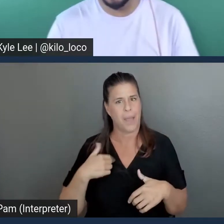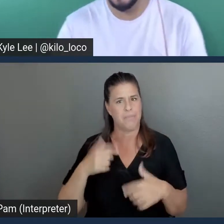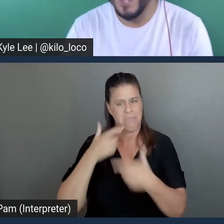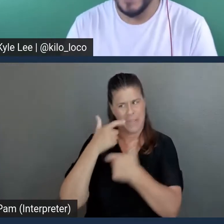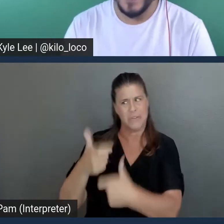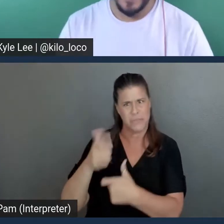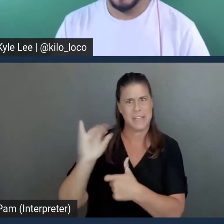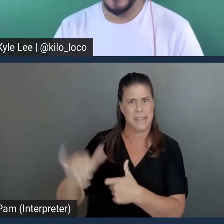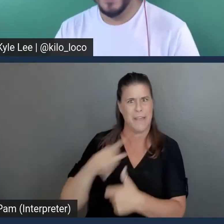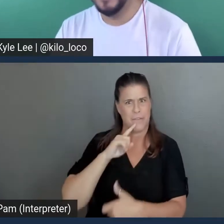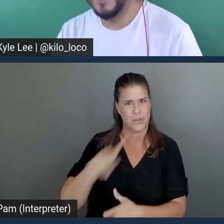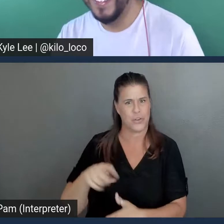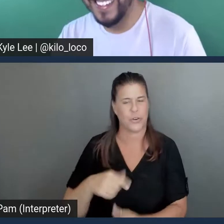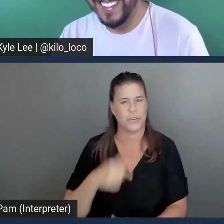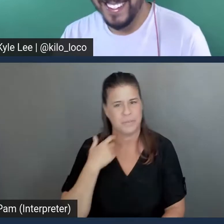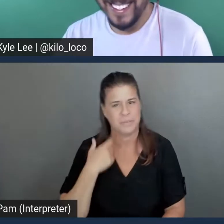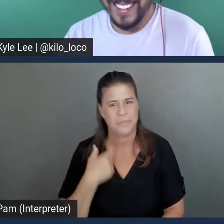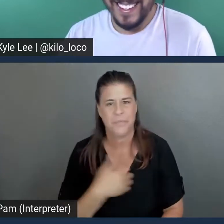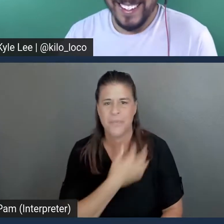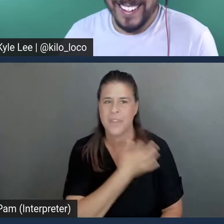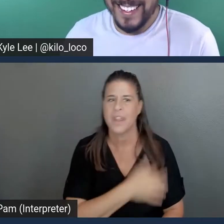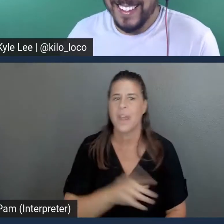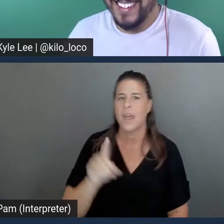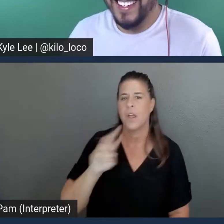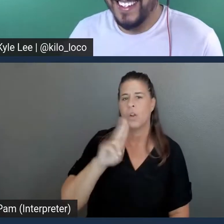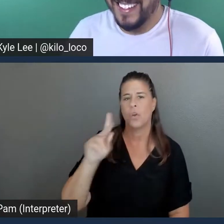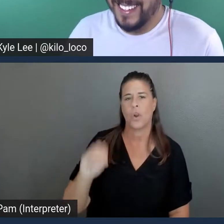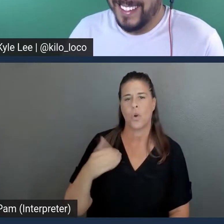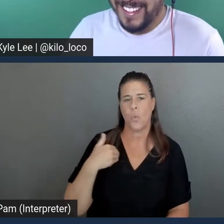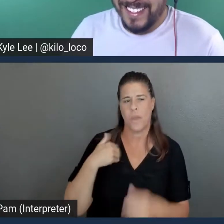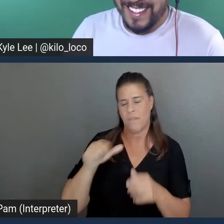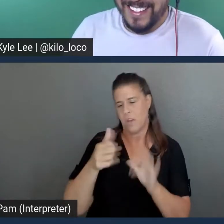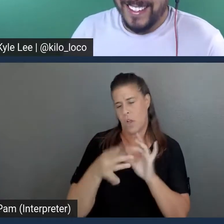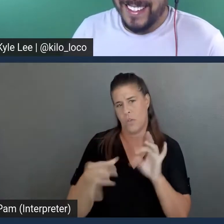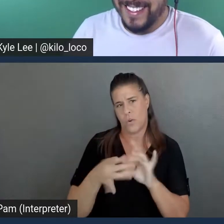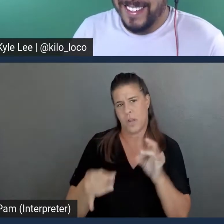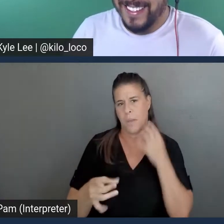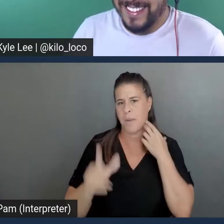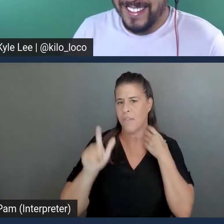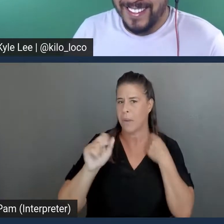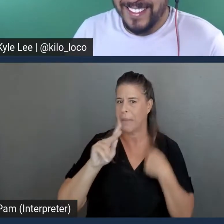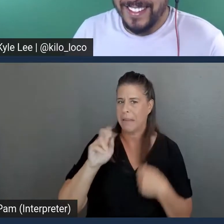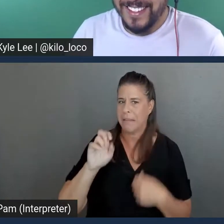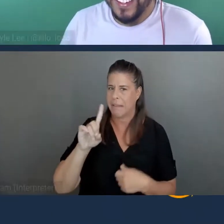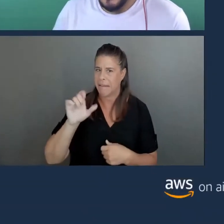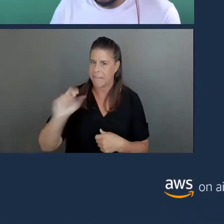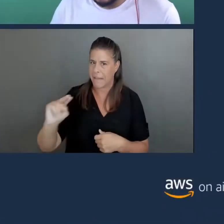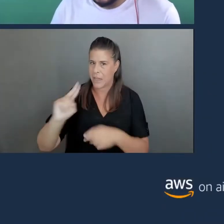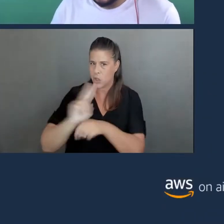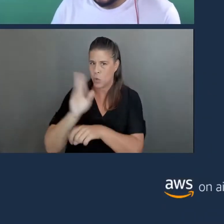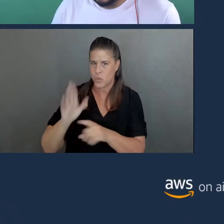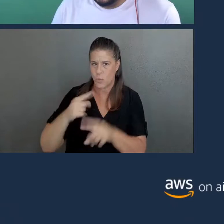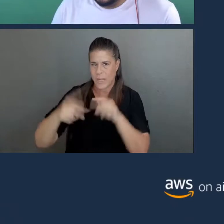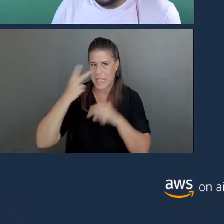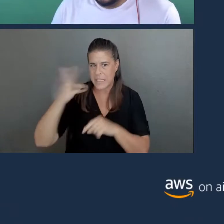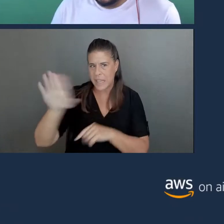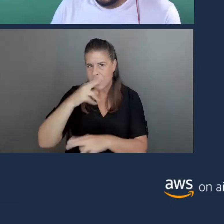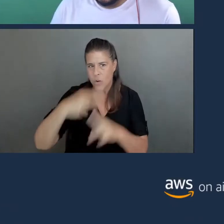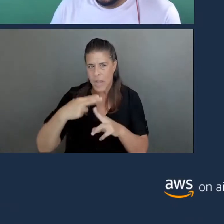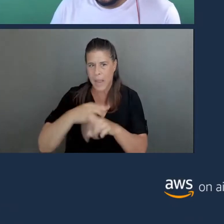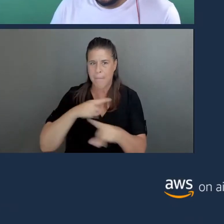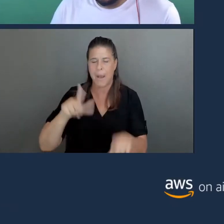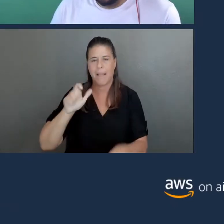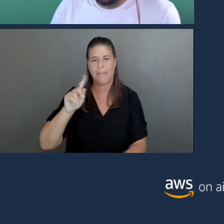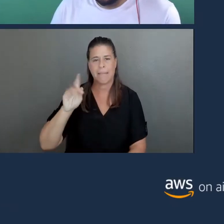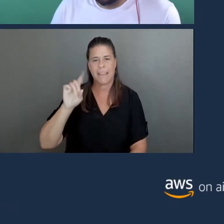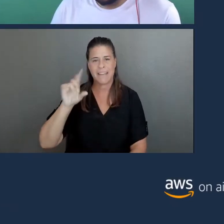interested. Yeah, and there's a good comment here from a LinkedIn user. We cannot see everybody's name, but a LinkedIn user asks,